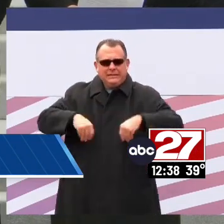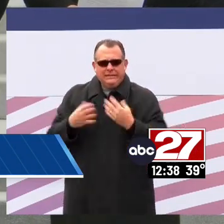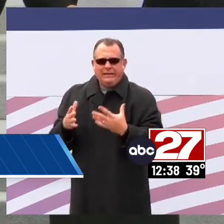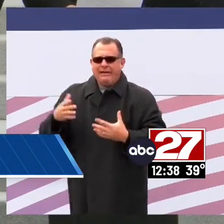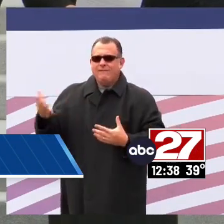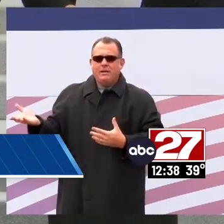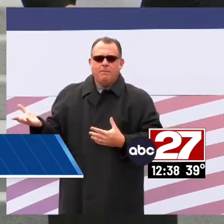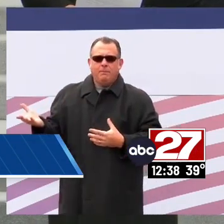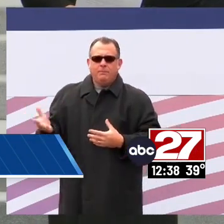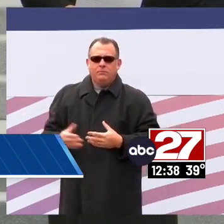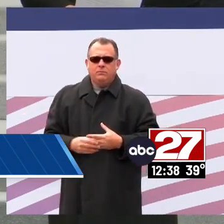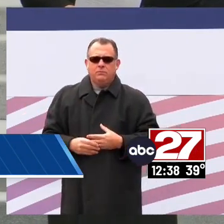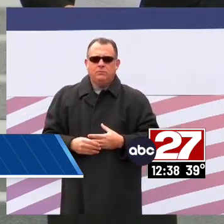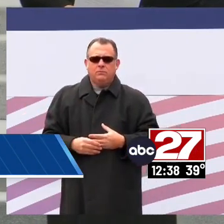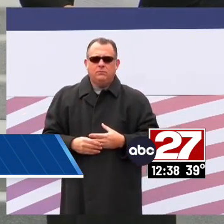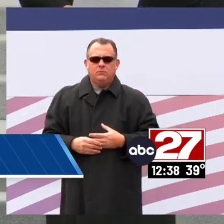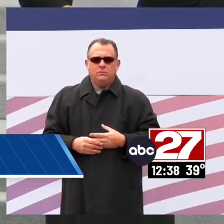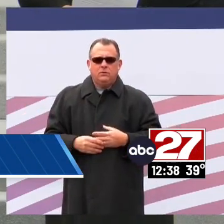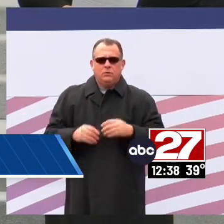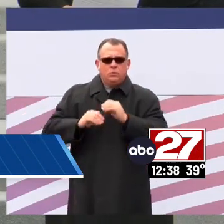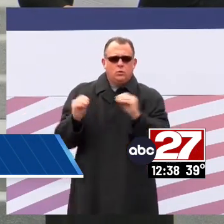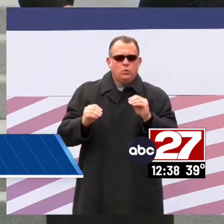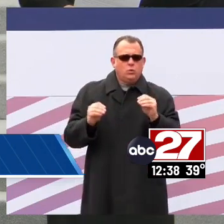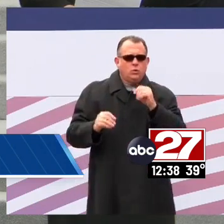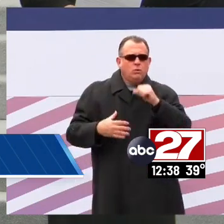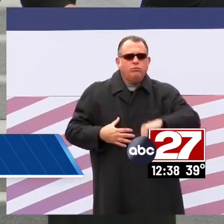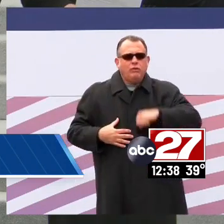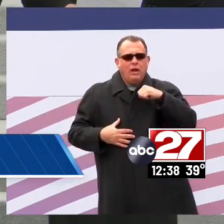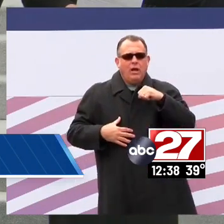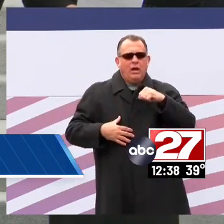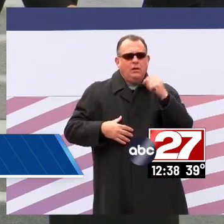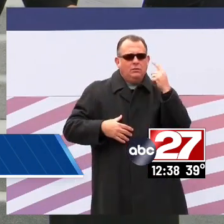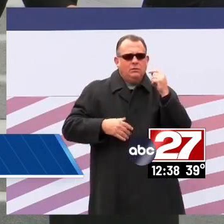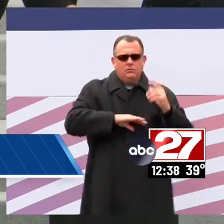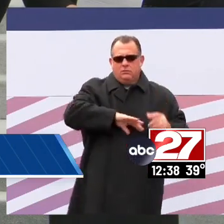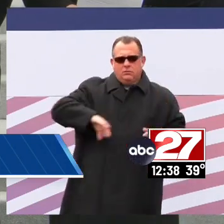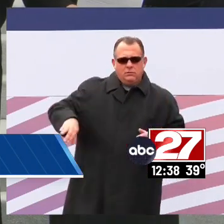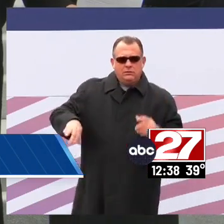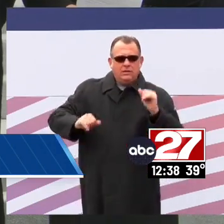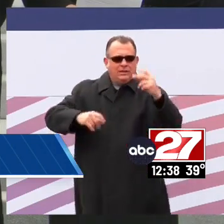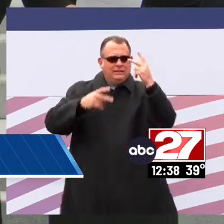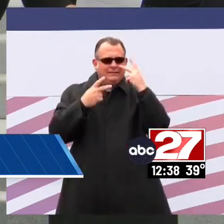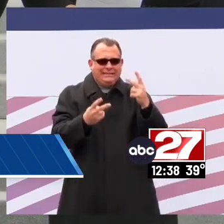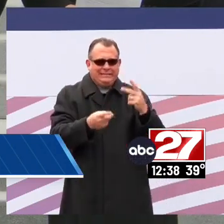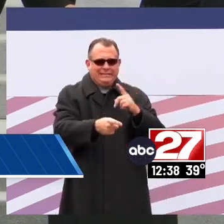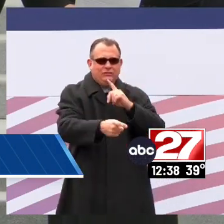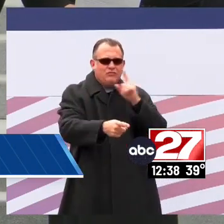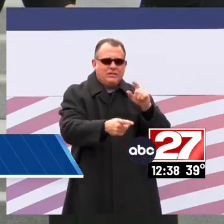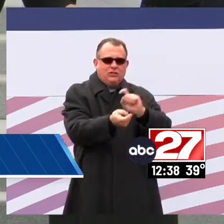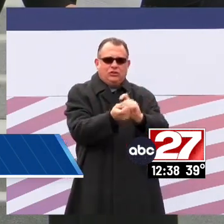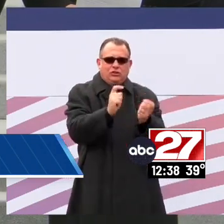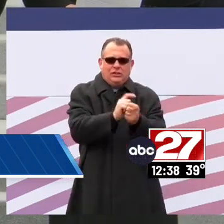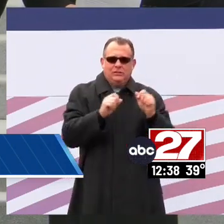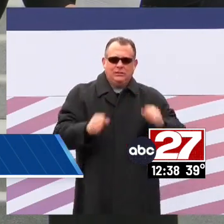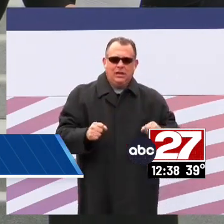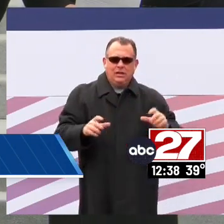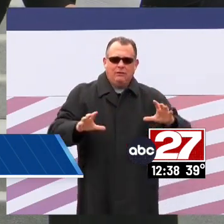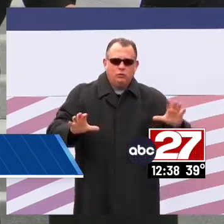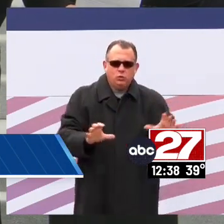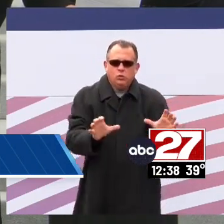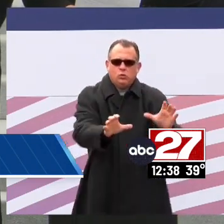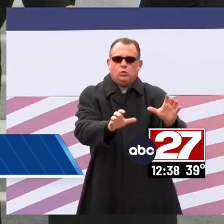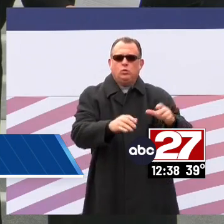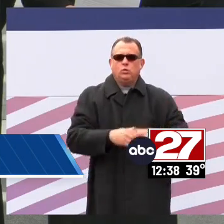us to see the need for real change when it is needed, and to stay the course when that